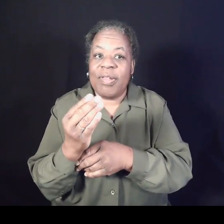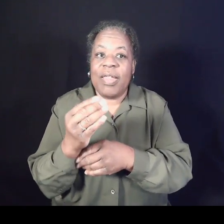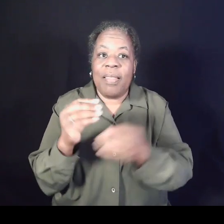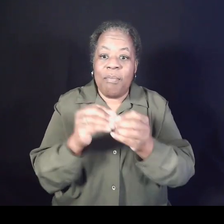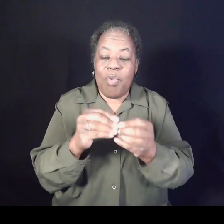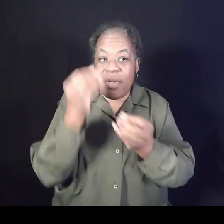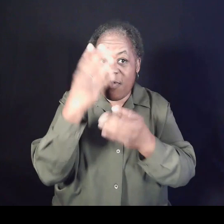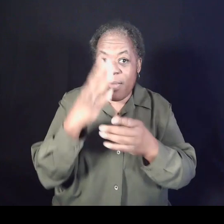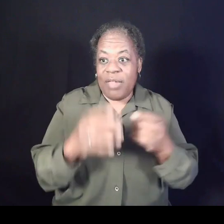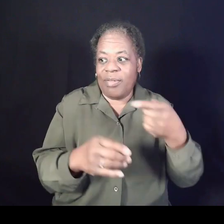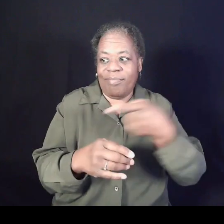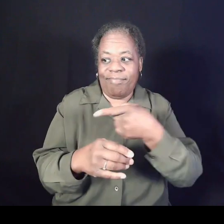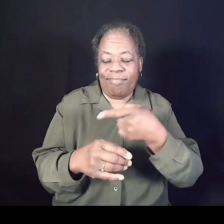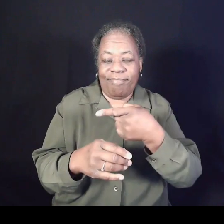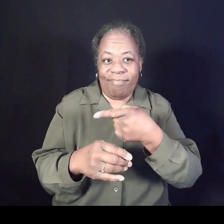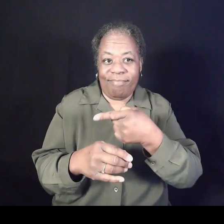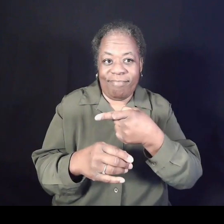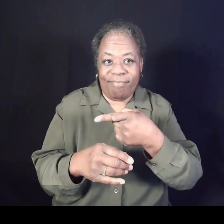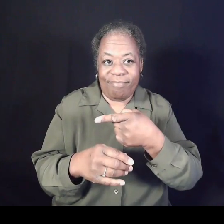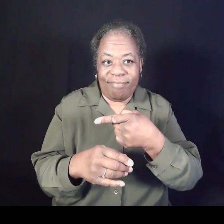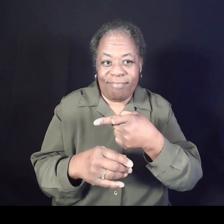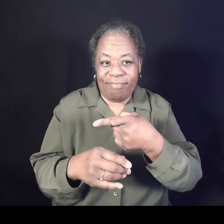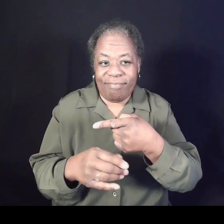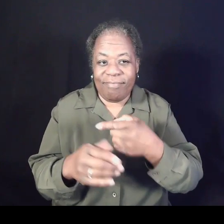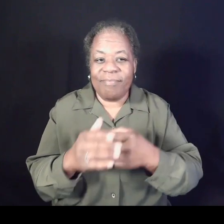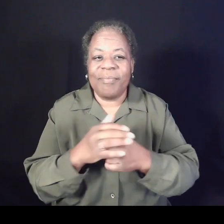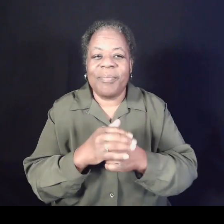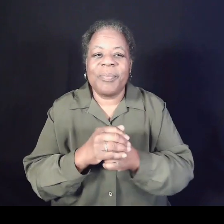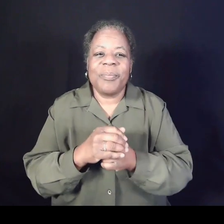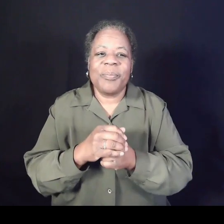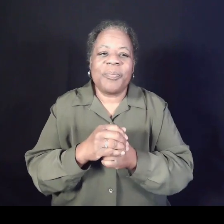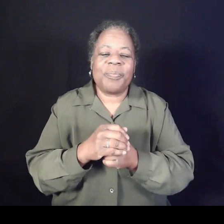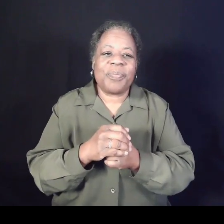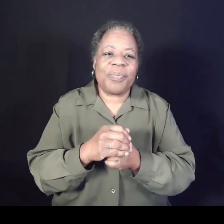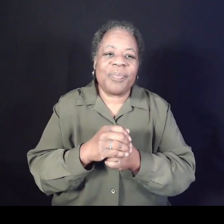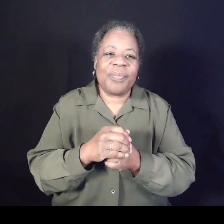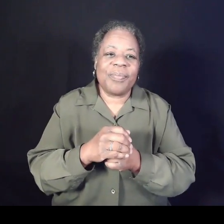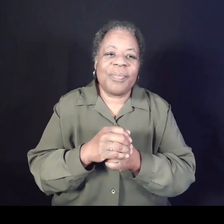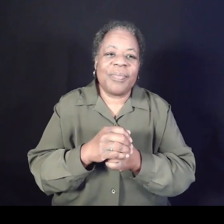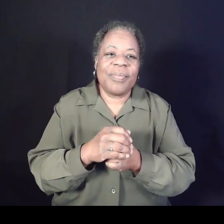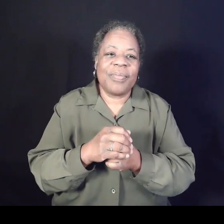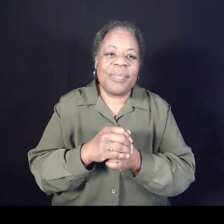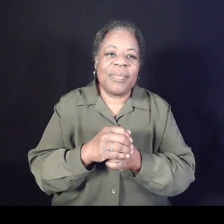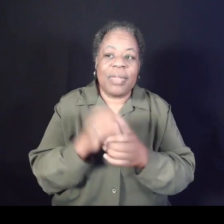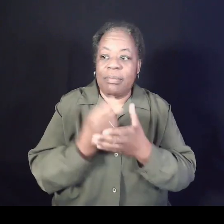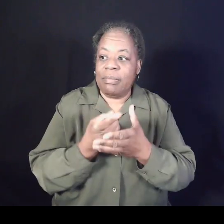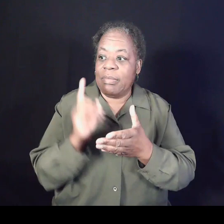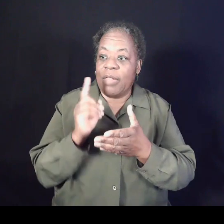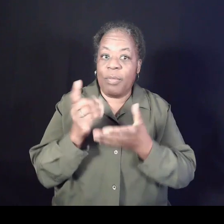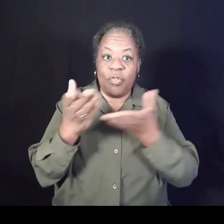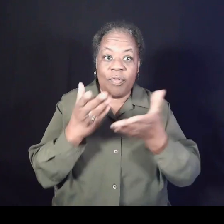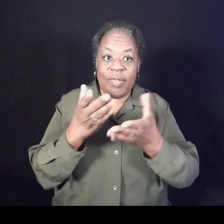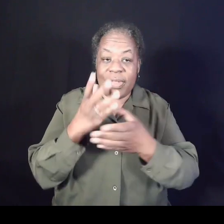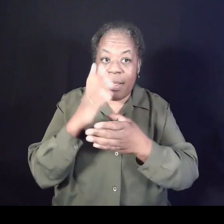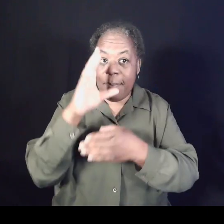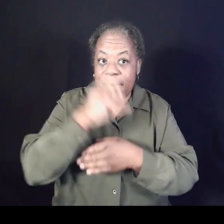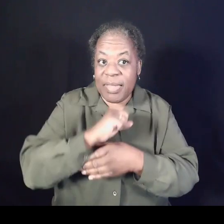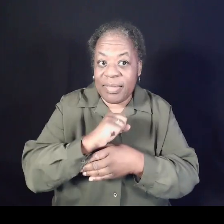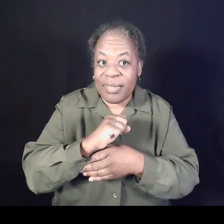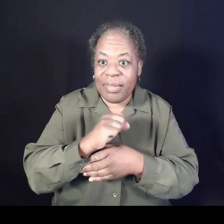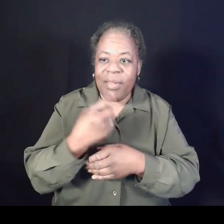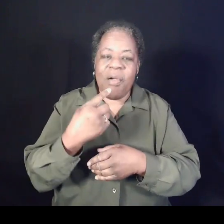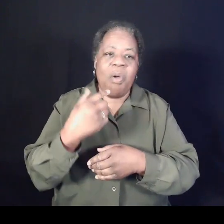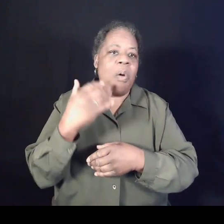go to grace.org/live then to find the link. If you missed our service last week, we celebrated an